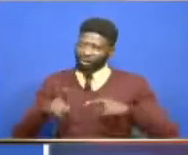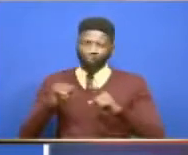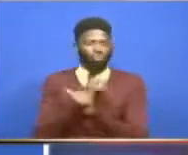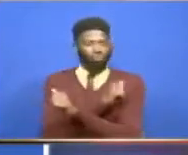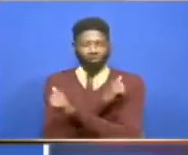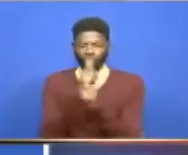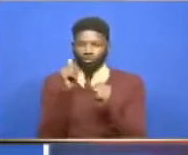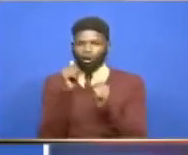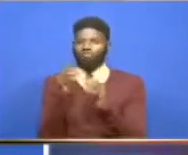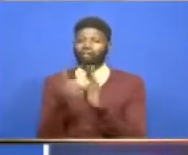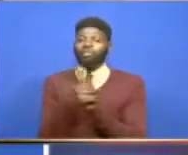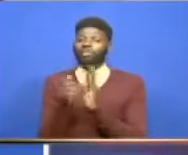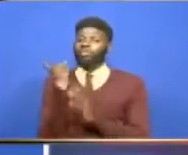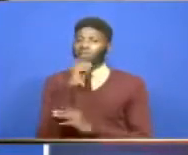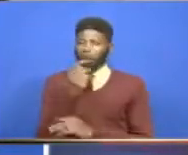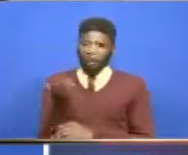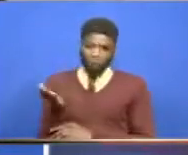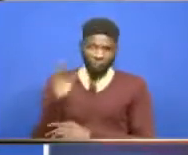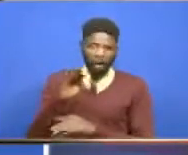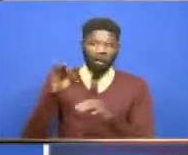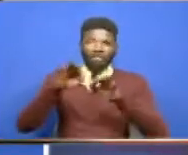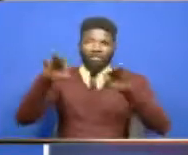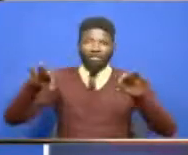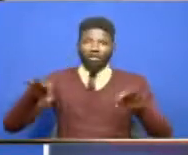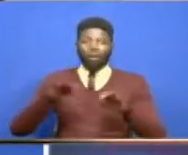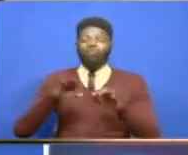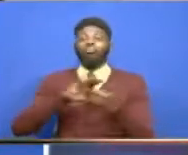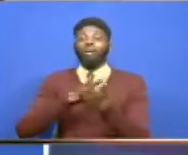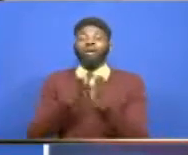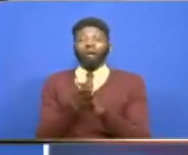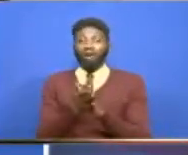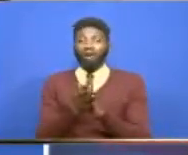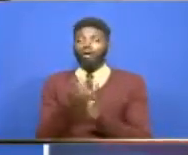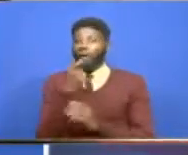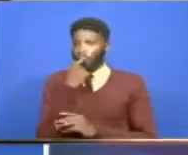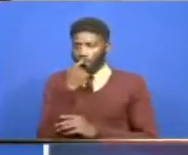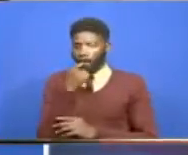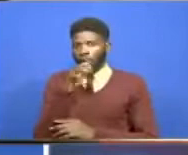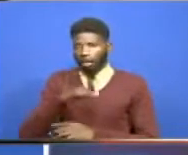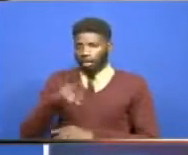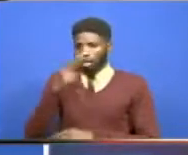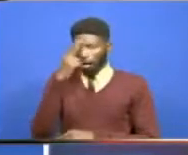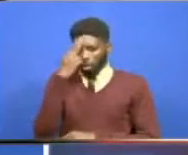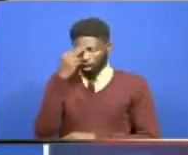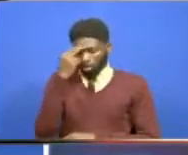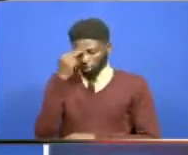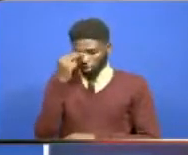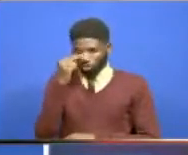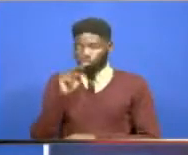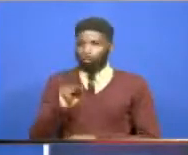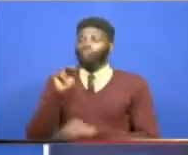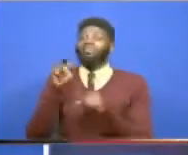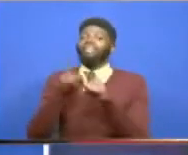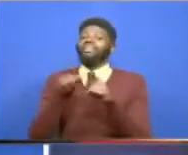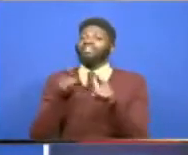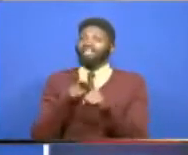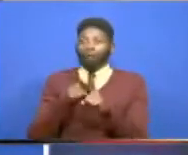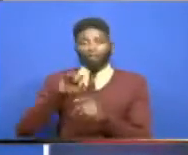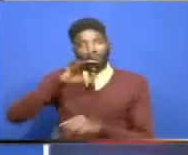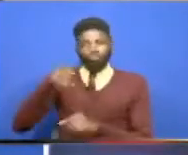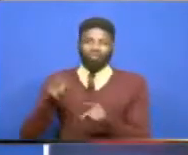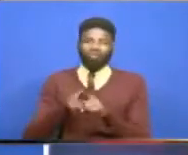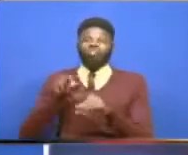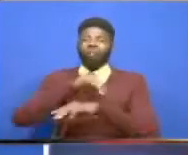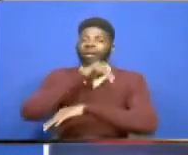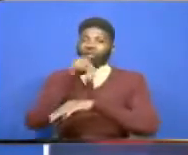equipped, watarudi kwa uwanja wa referee wa hapa Kajiado North, Kajiado County and nationally. They have been trained by the